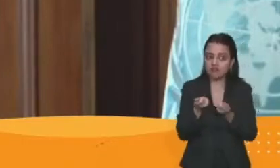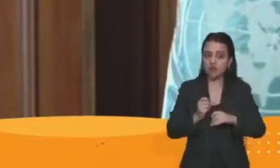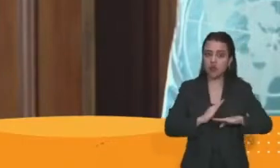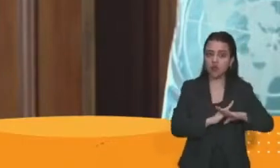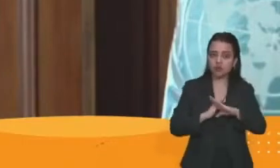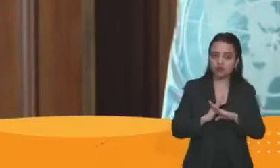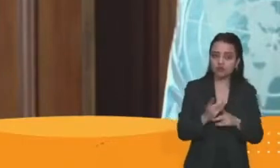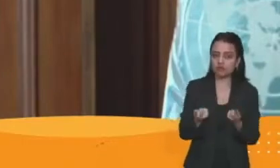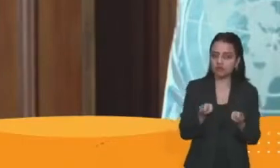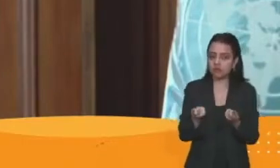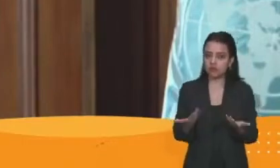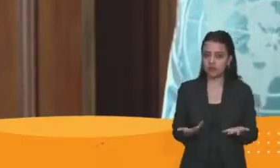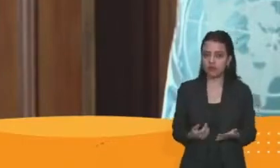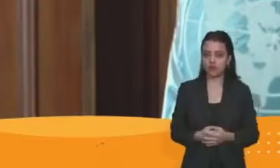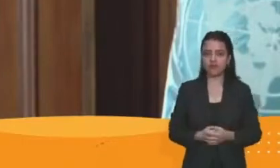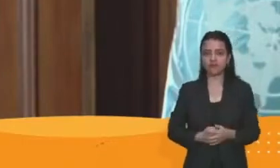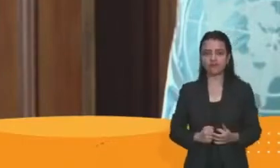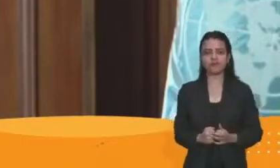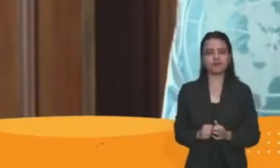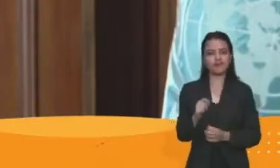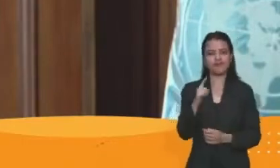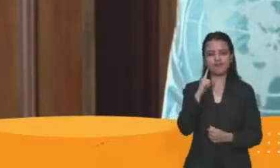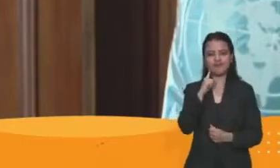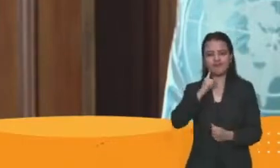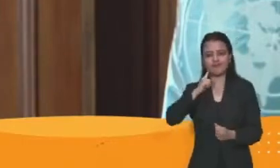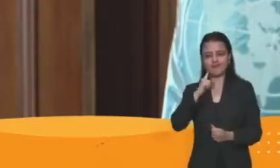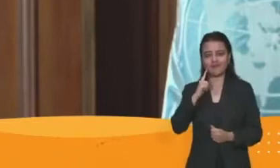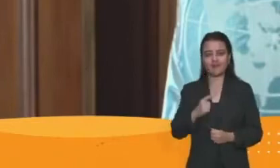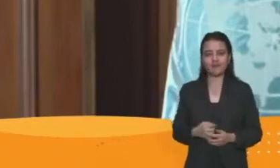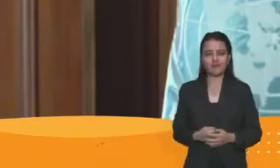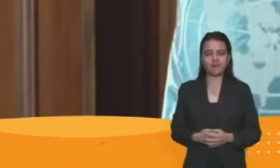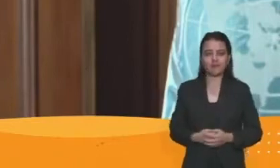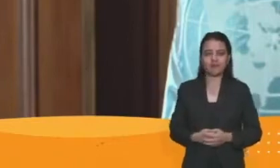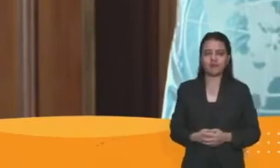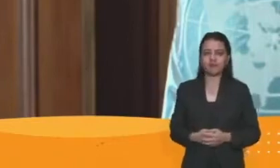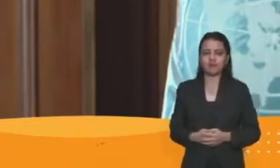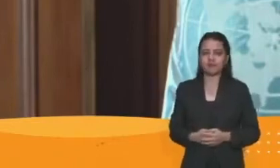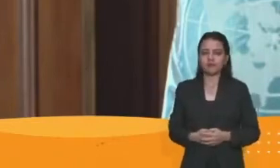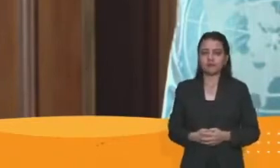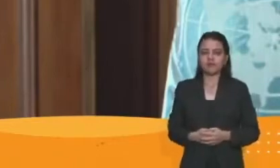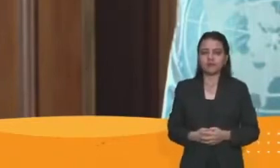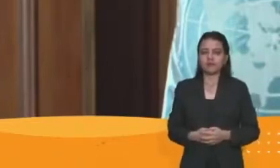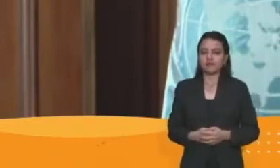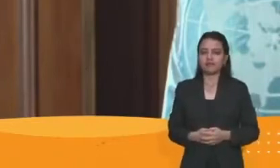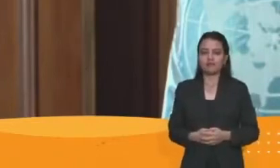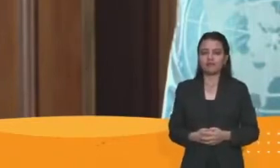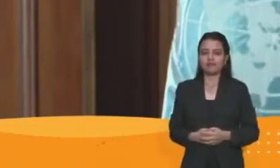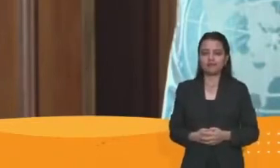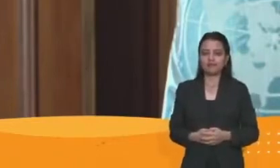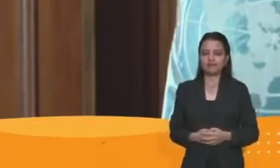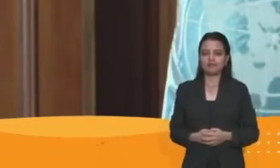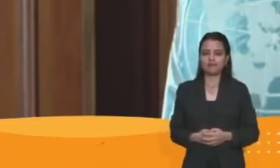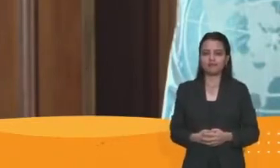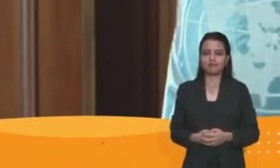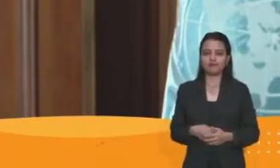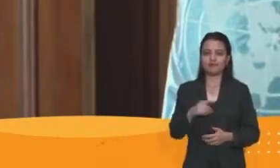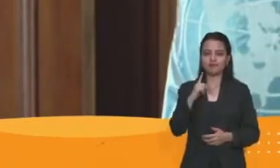2021, we detected a total of 98,500 hectares,